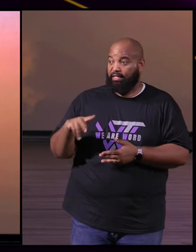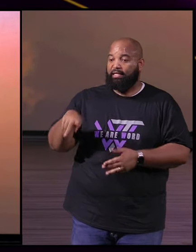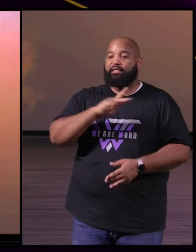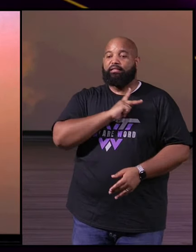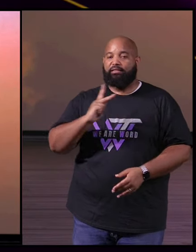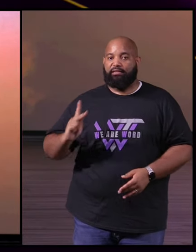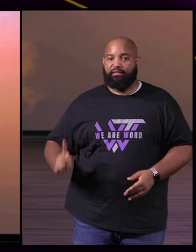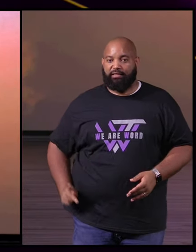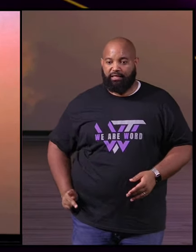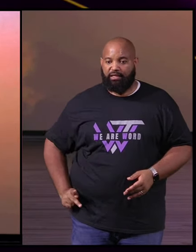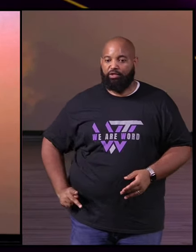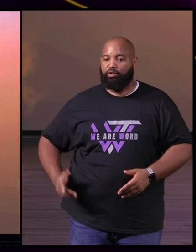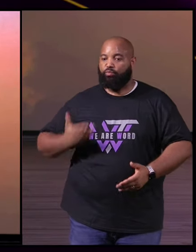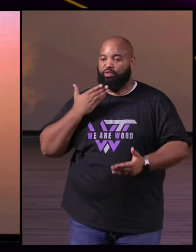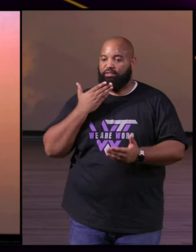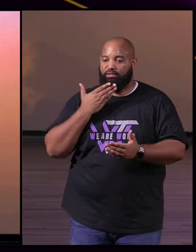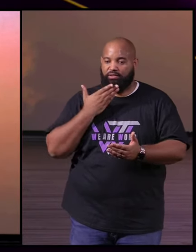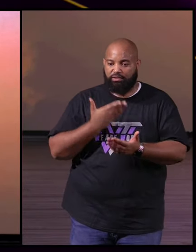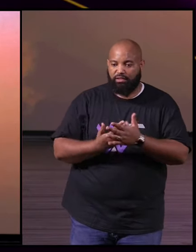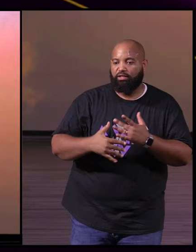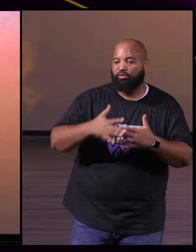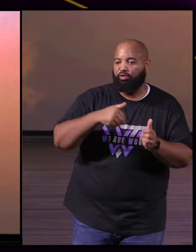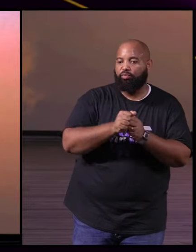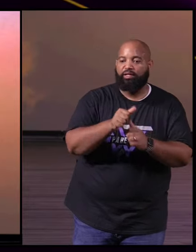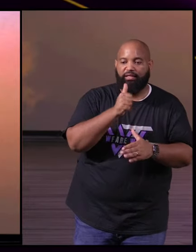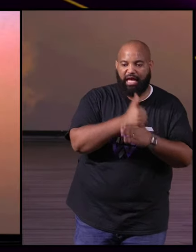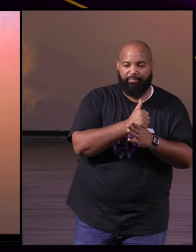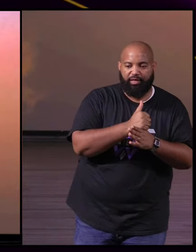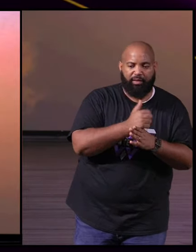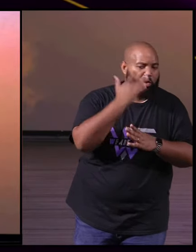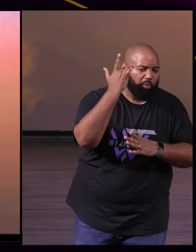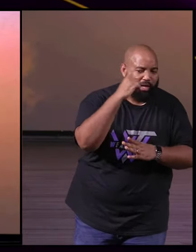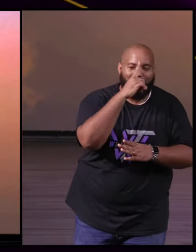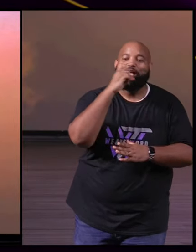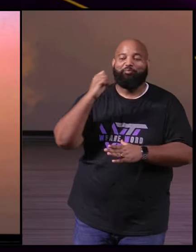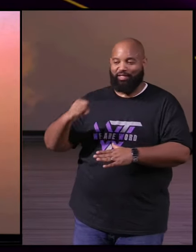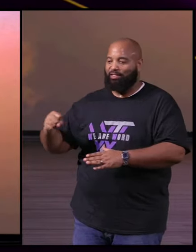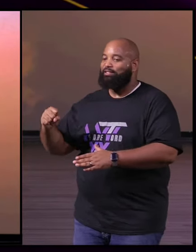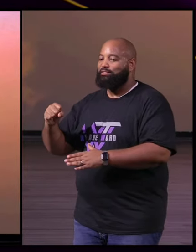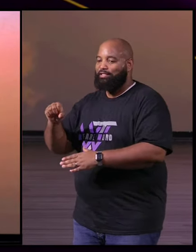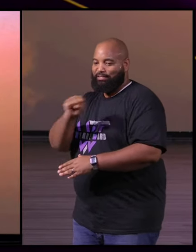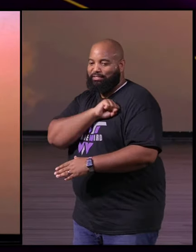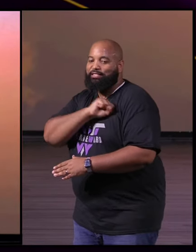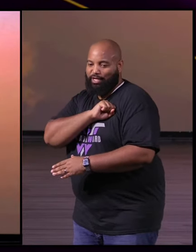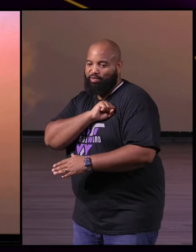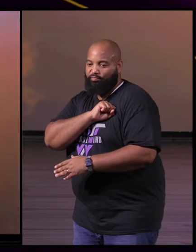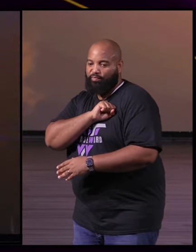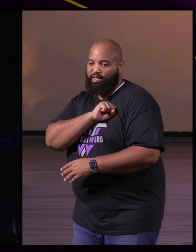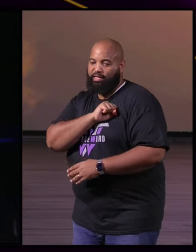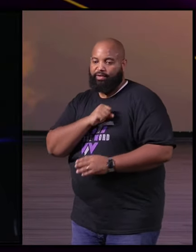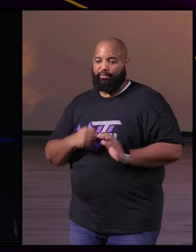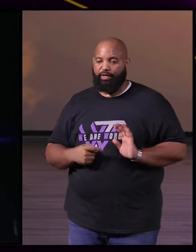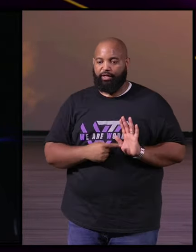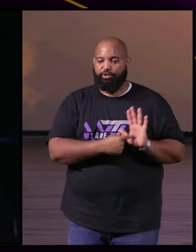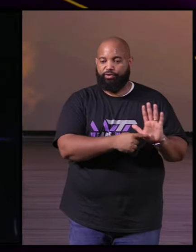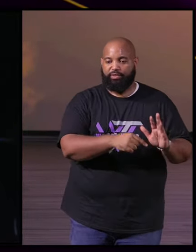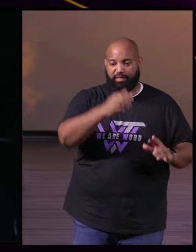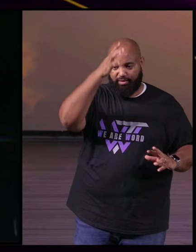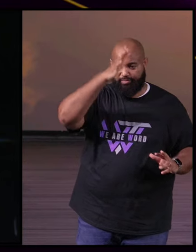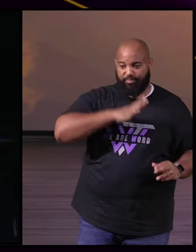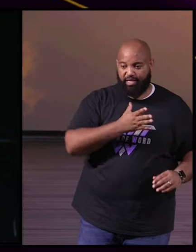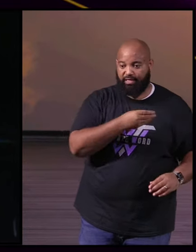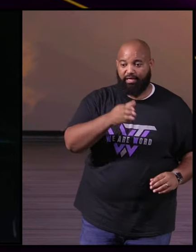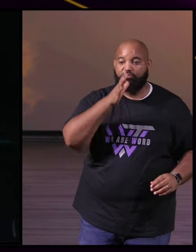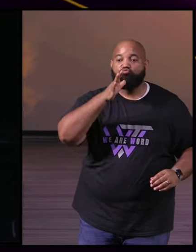for her sake. Sheep, oxen, male donkeys, now watch this, male and